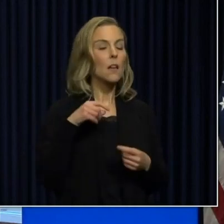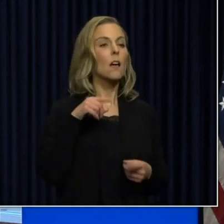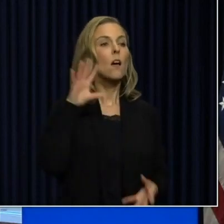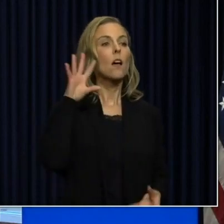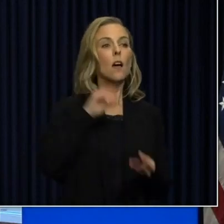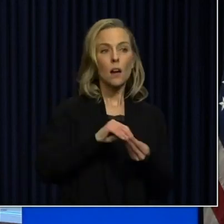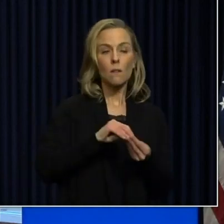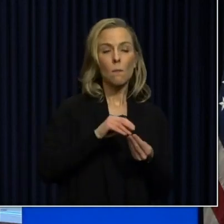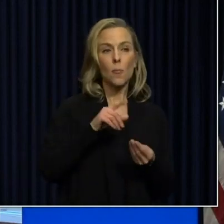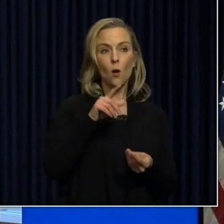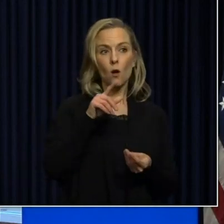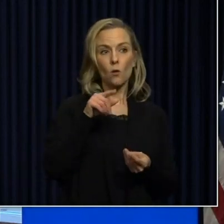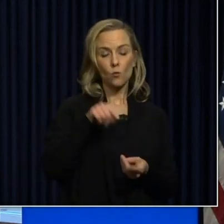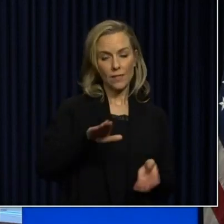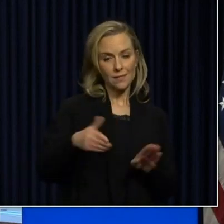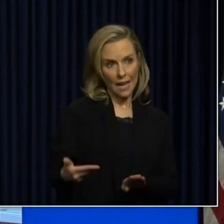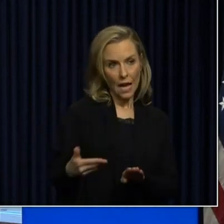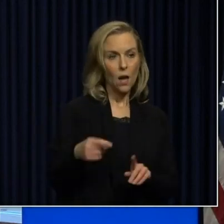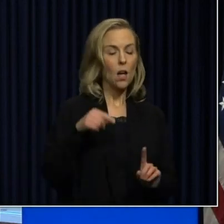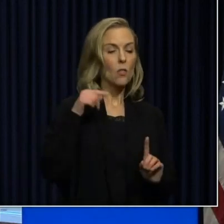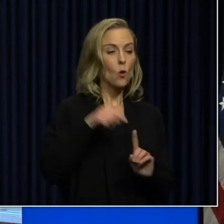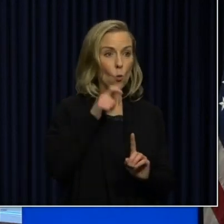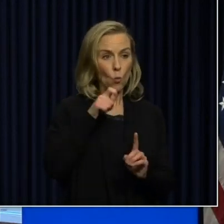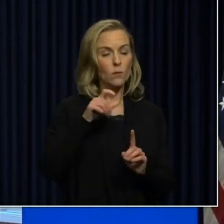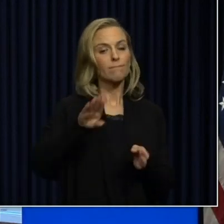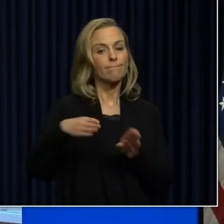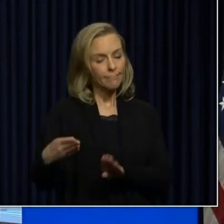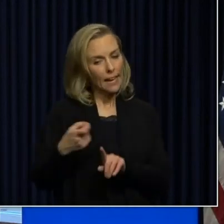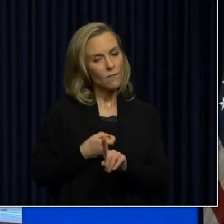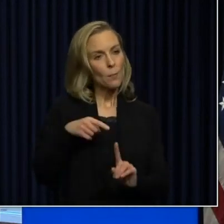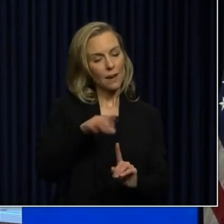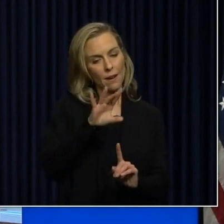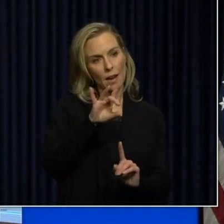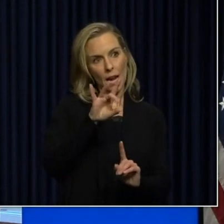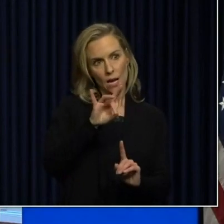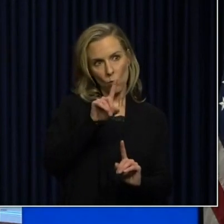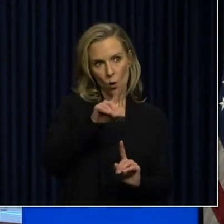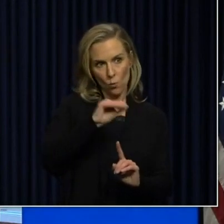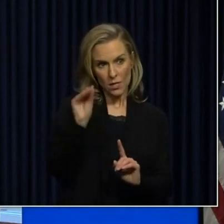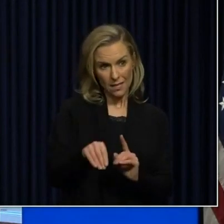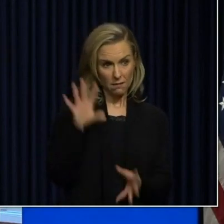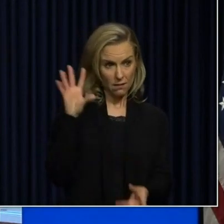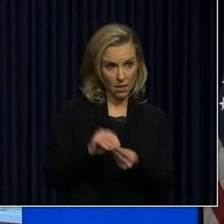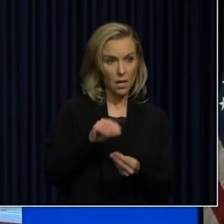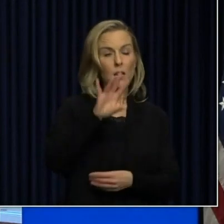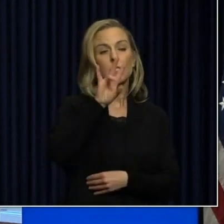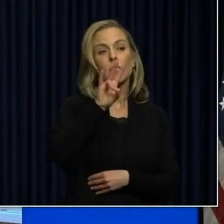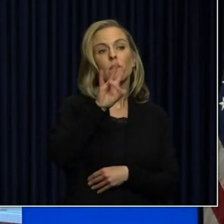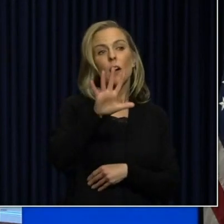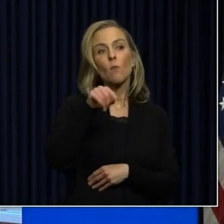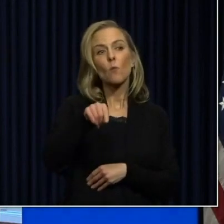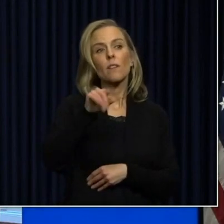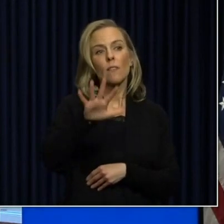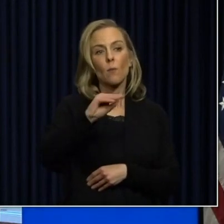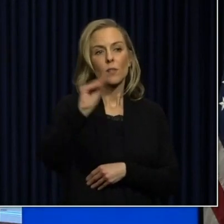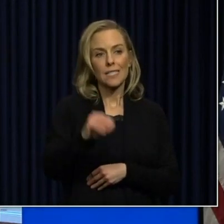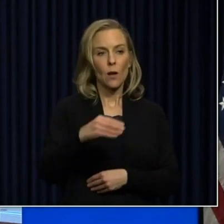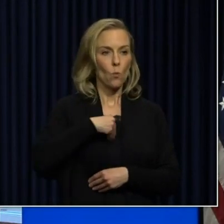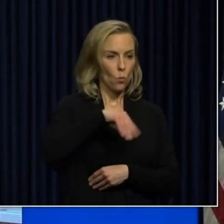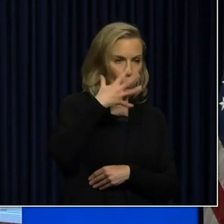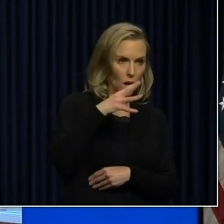know the racial data of 81% of the deaths, and of those, 77.5% white,